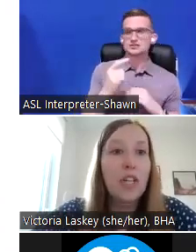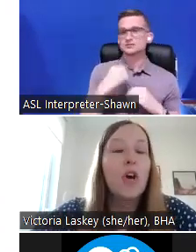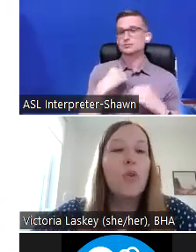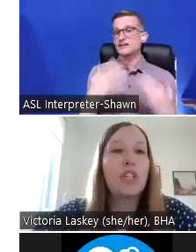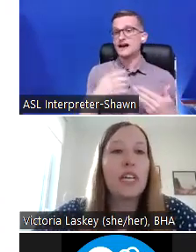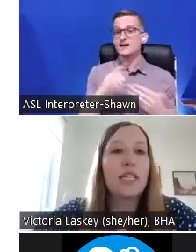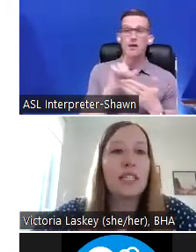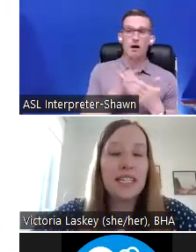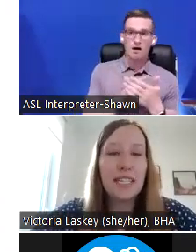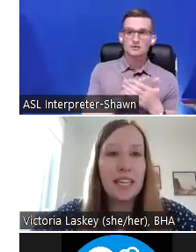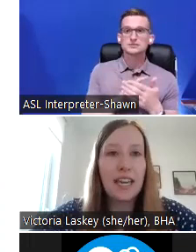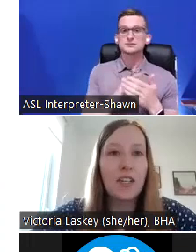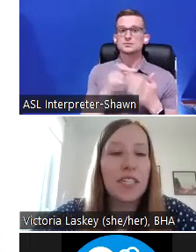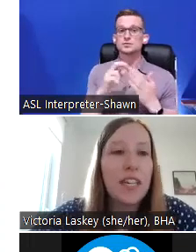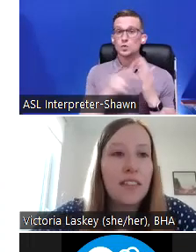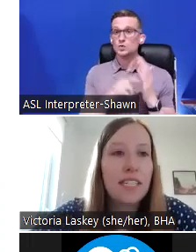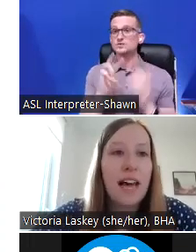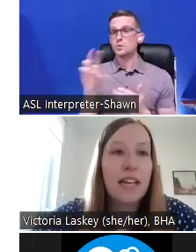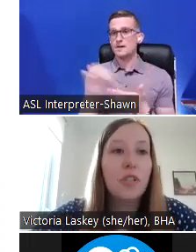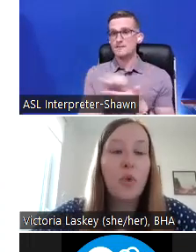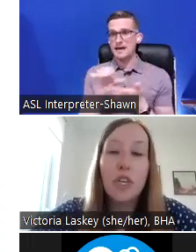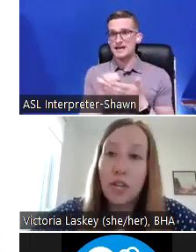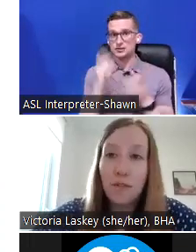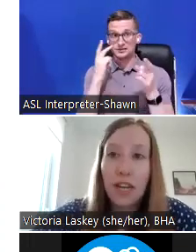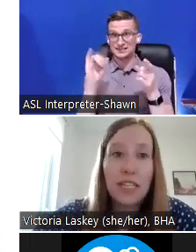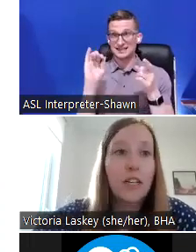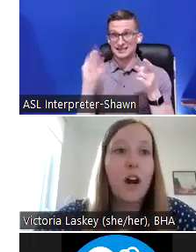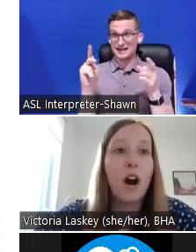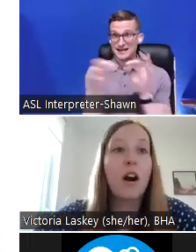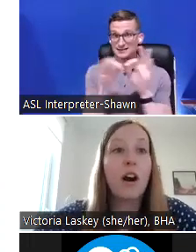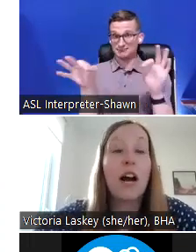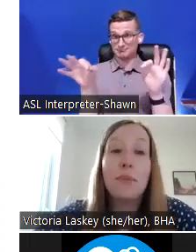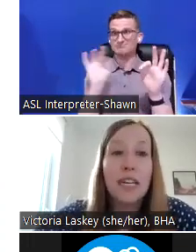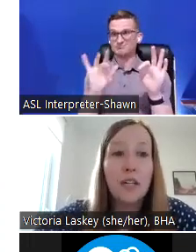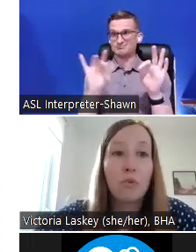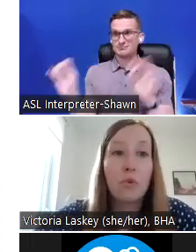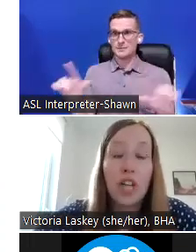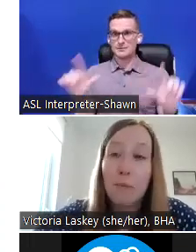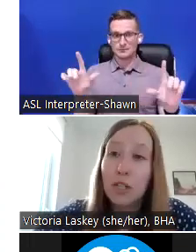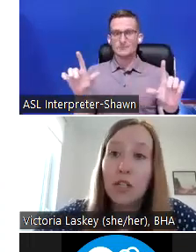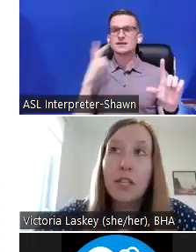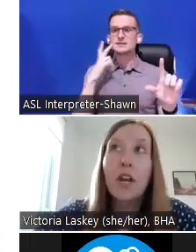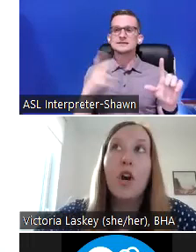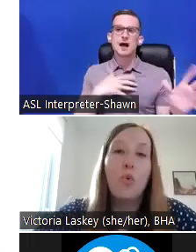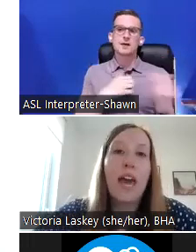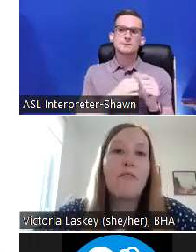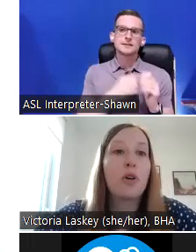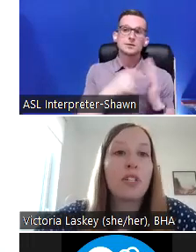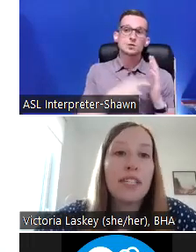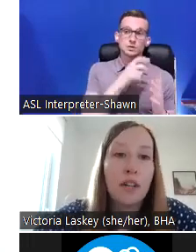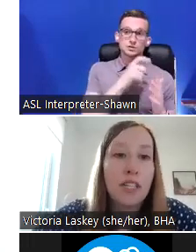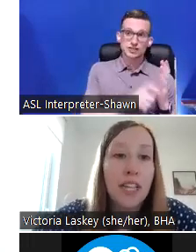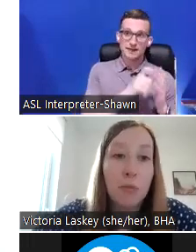webpage, which is this link that you'll see in the slides. What you can find here are our updated rule chapters. We